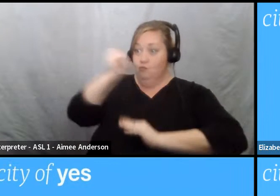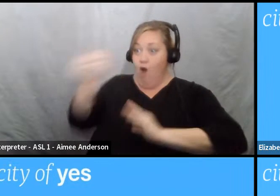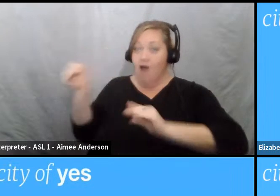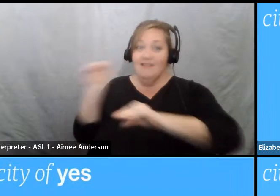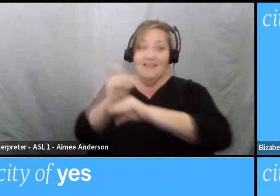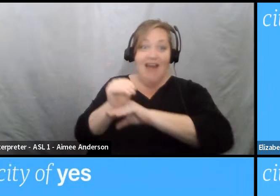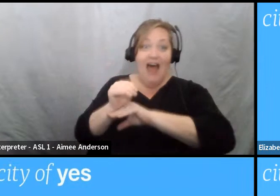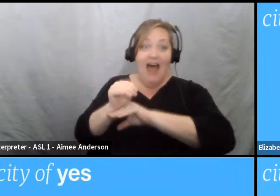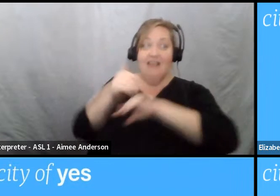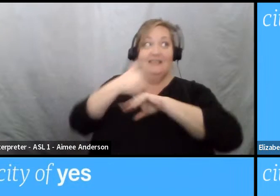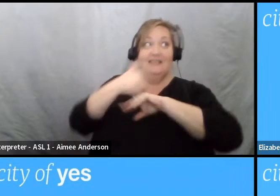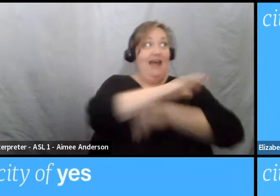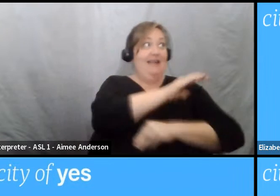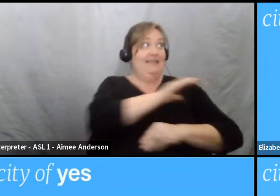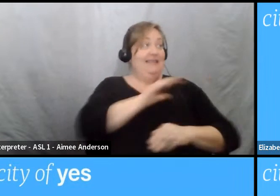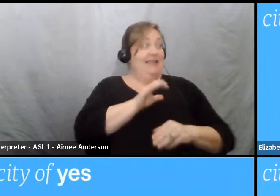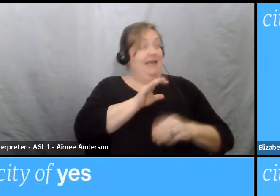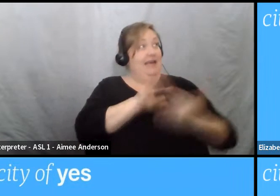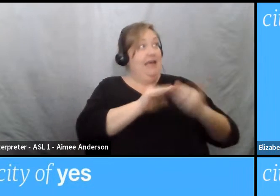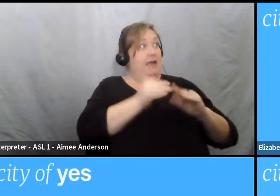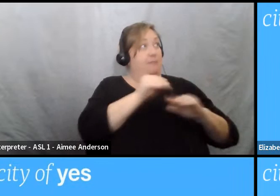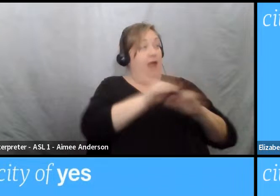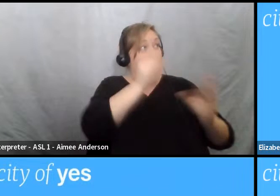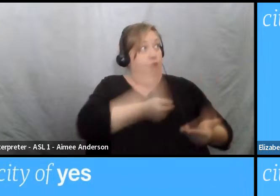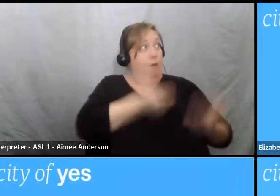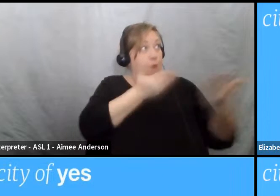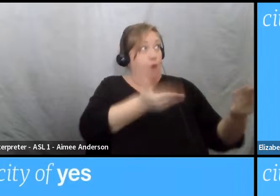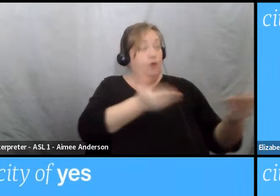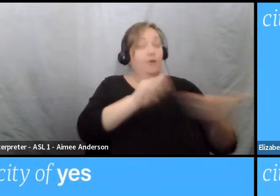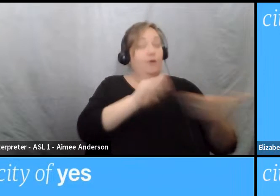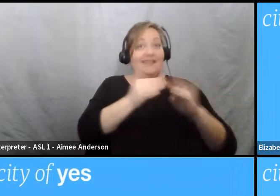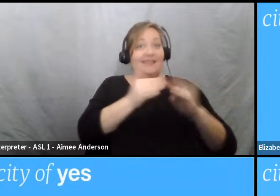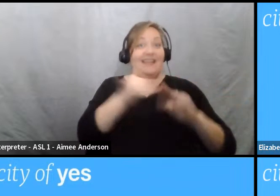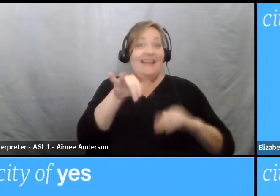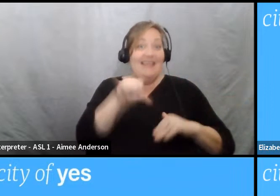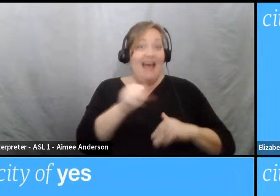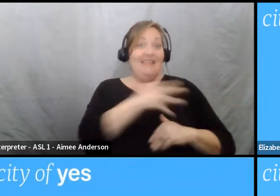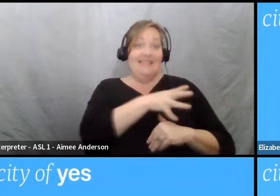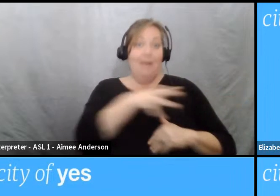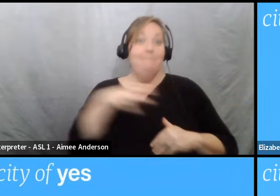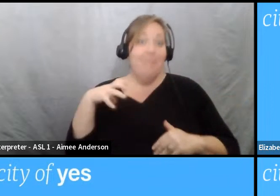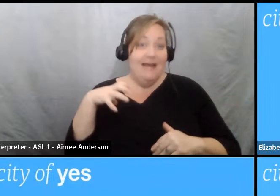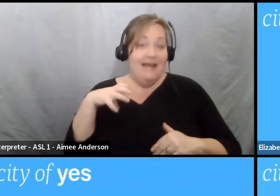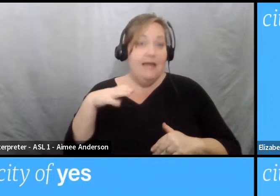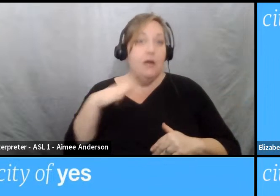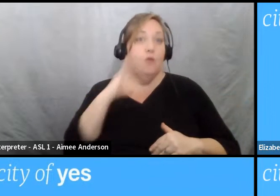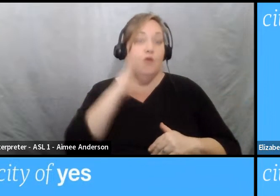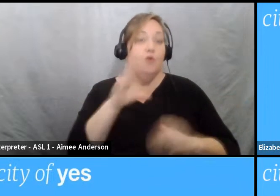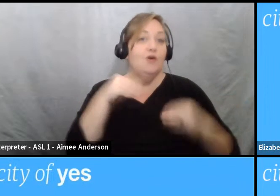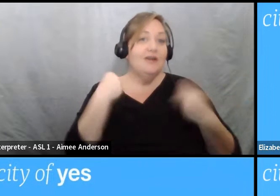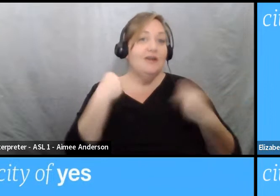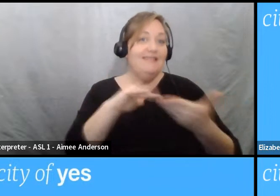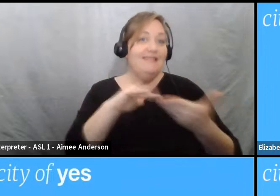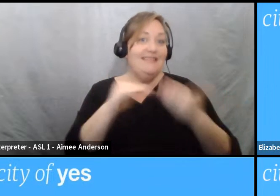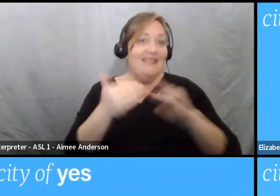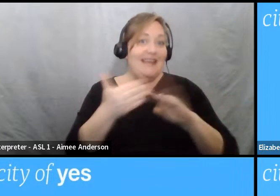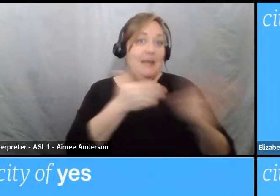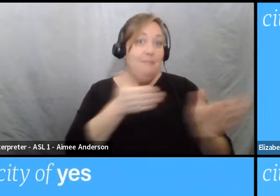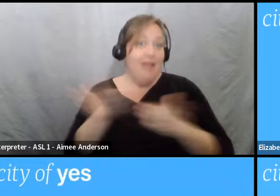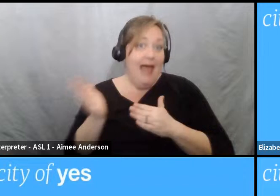city planning a proposal. We have a City Yes Committee, which we will mention. We will give city planning